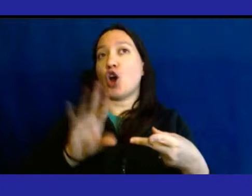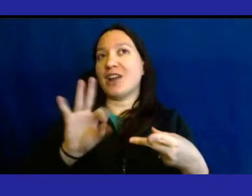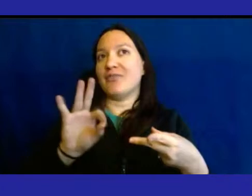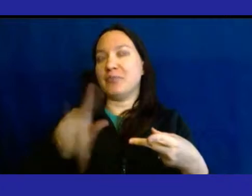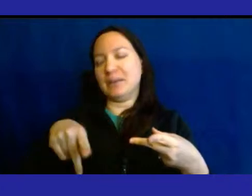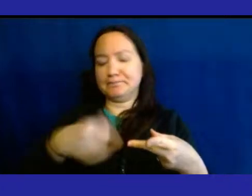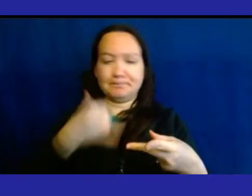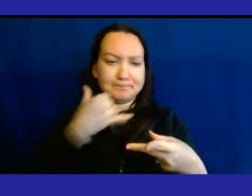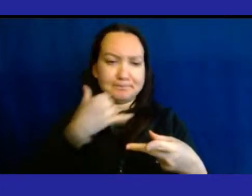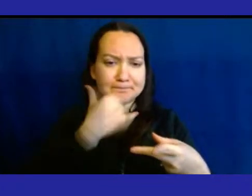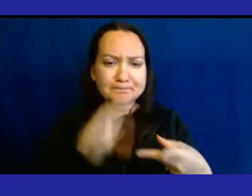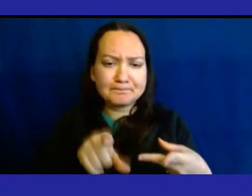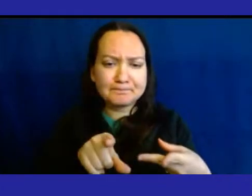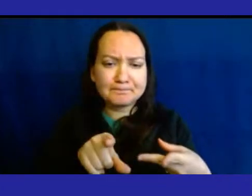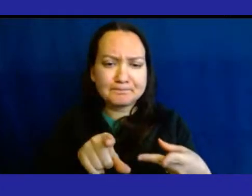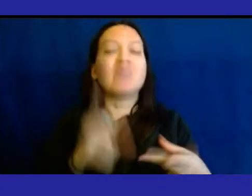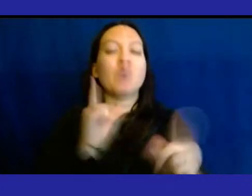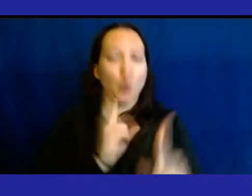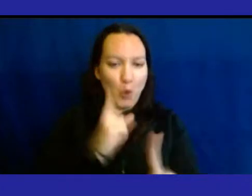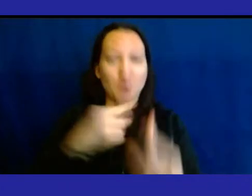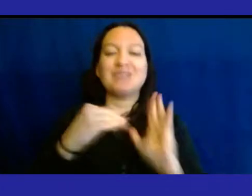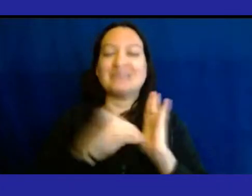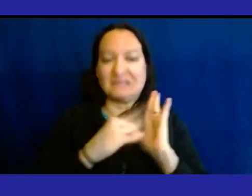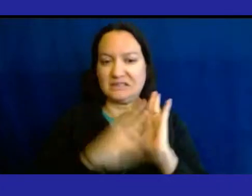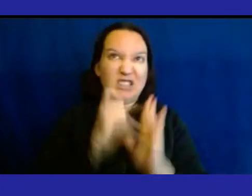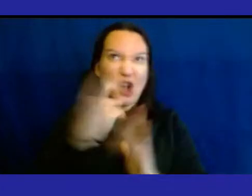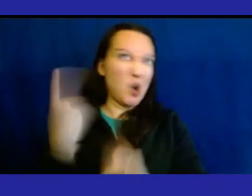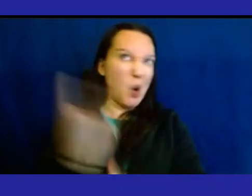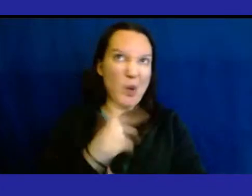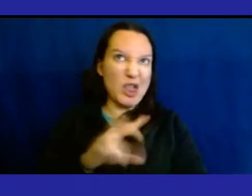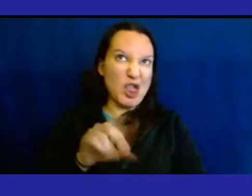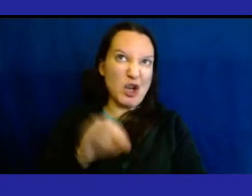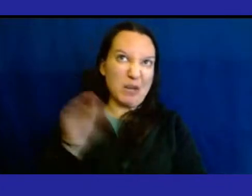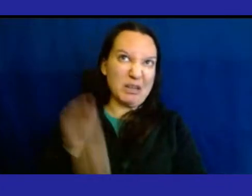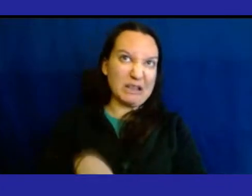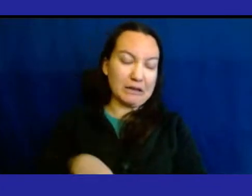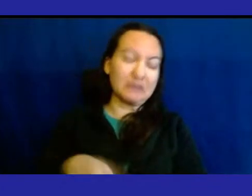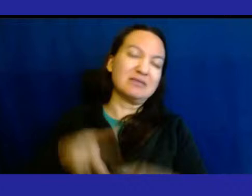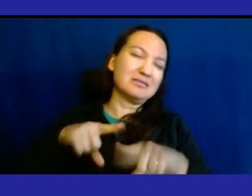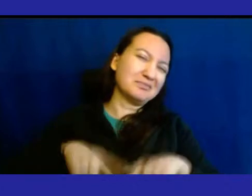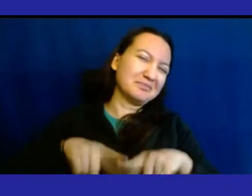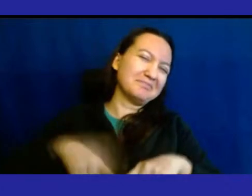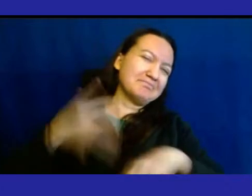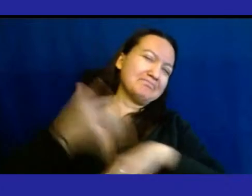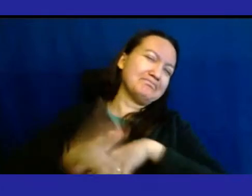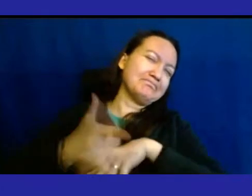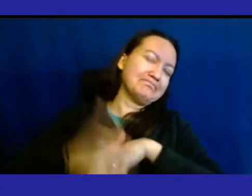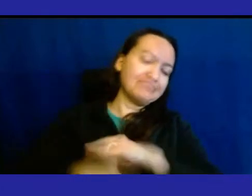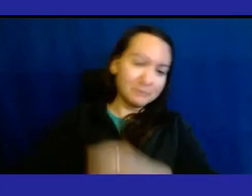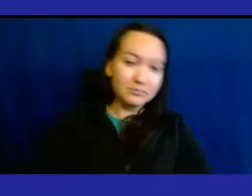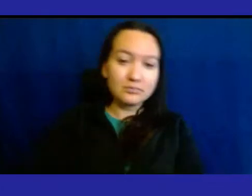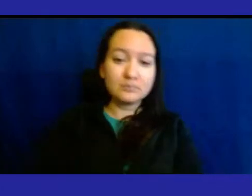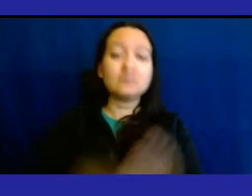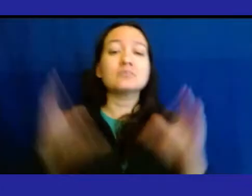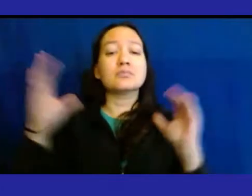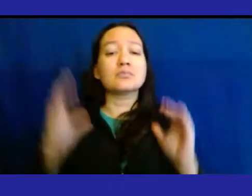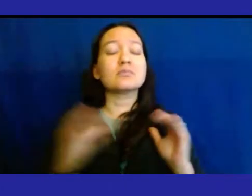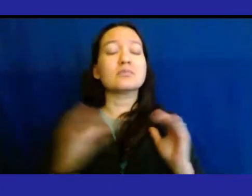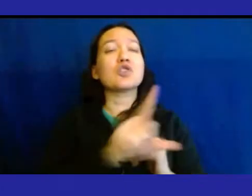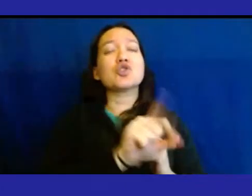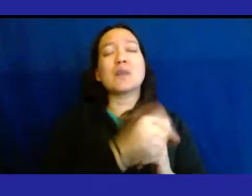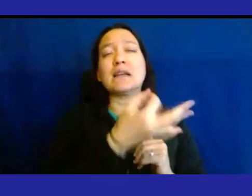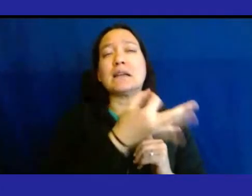that should be updated, have goals on them. They may not always be 30%, depending on the availability. Since 2019,